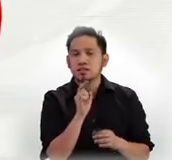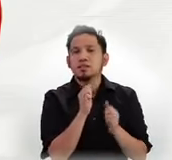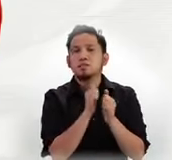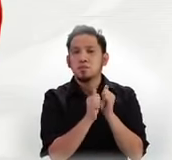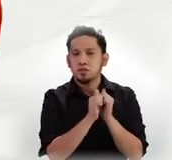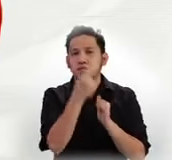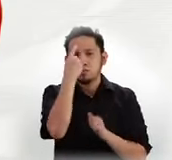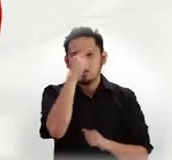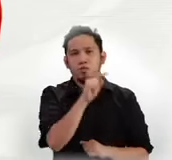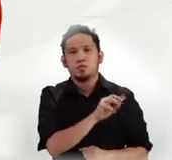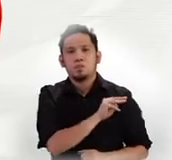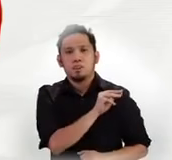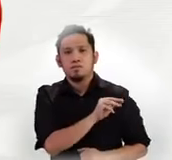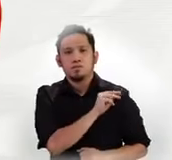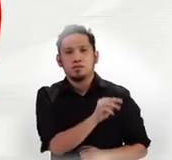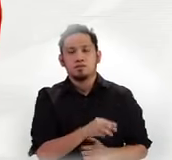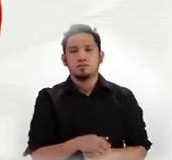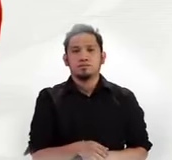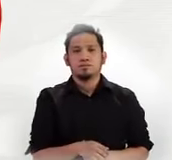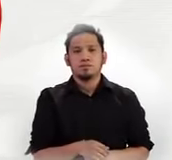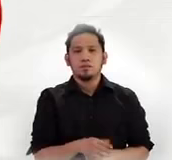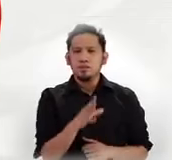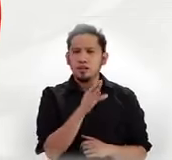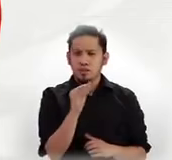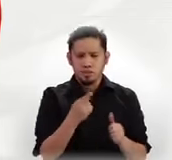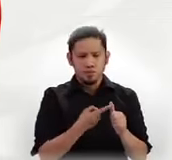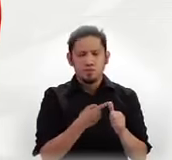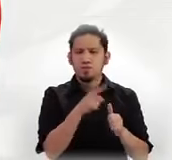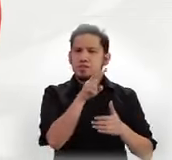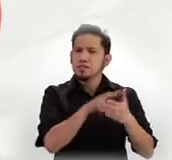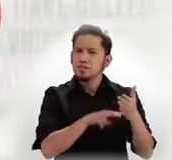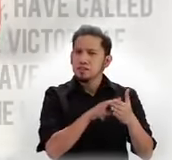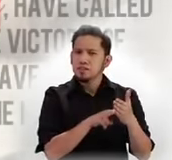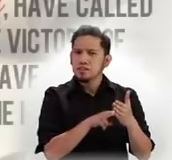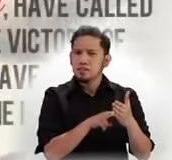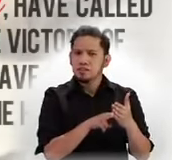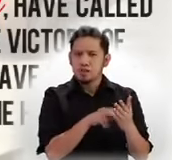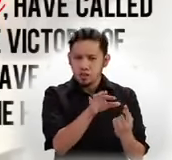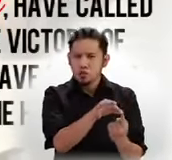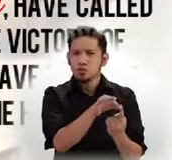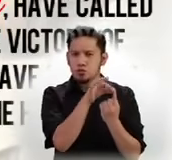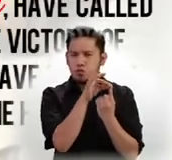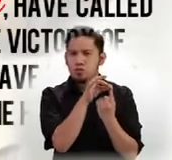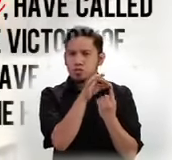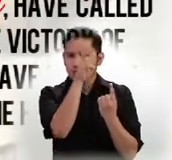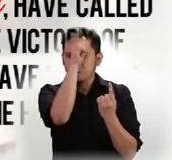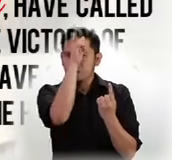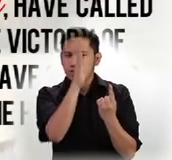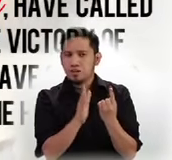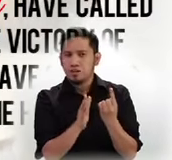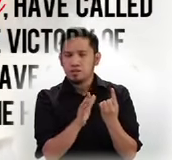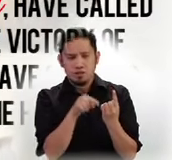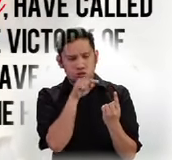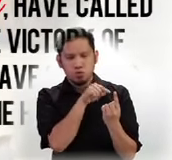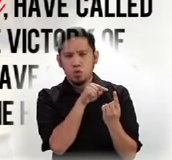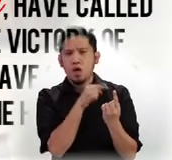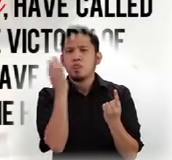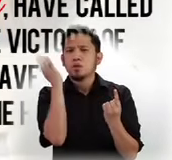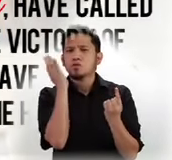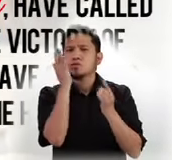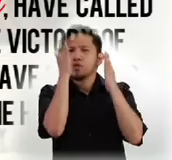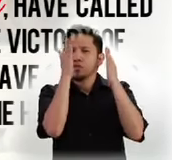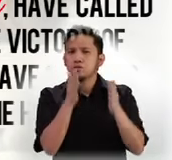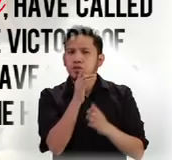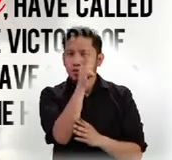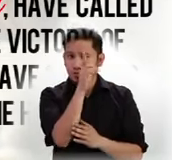for mission. And according to the first reading, this chosen one of God, this servant of